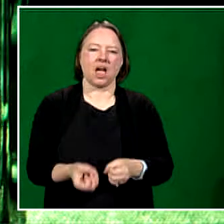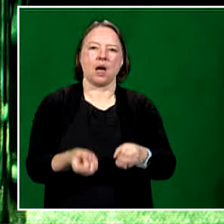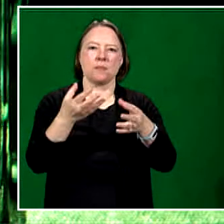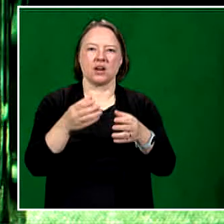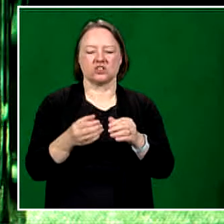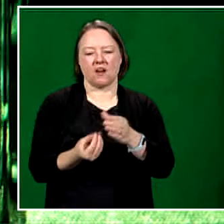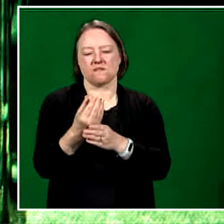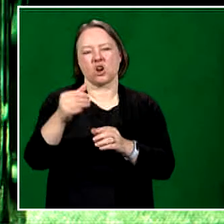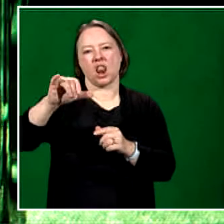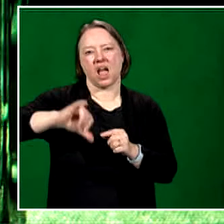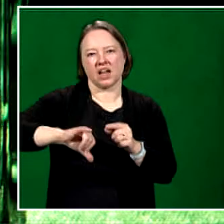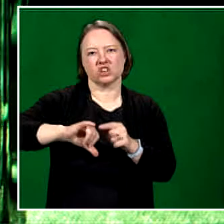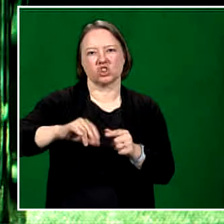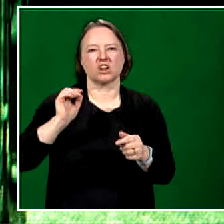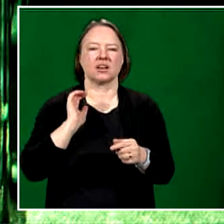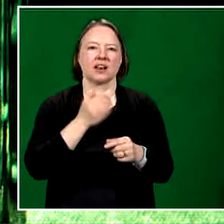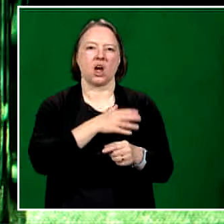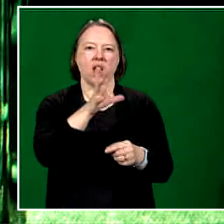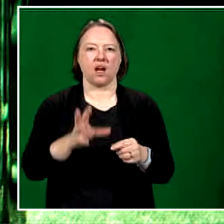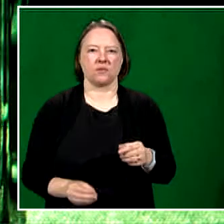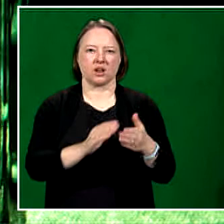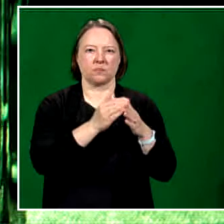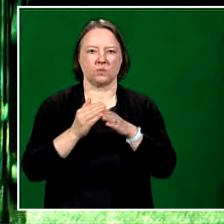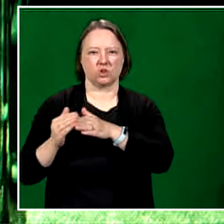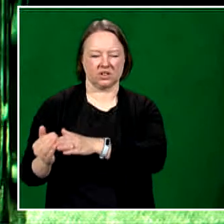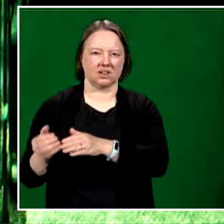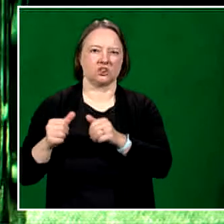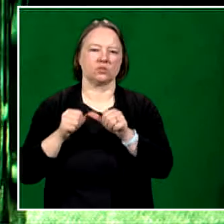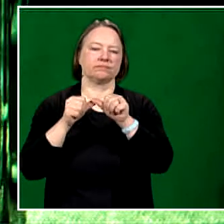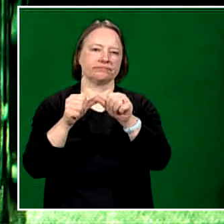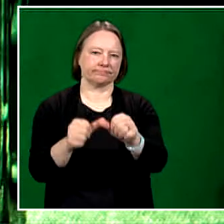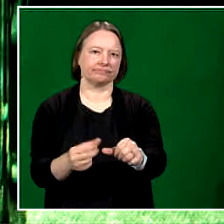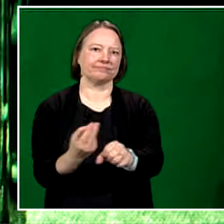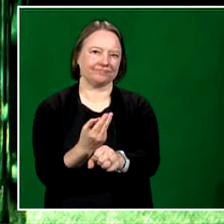the East African community once we scale up.